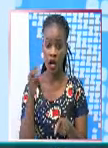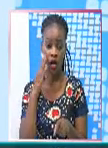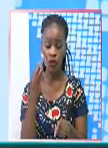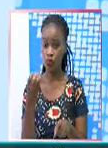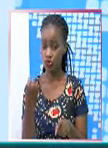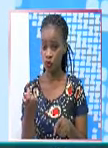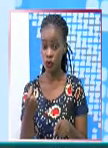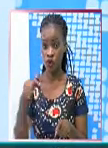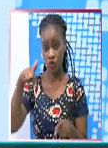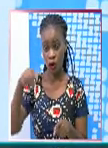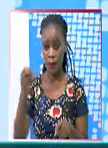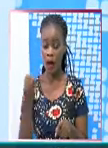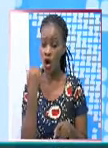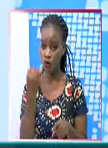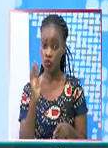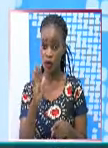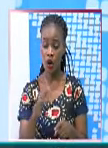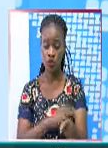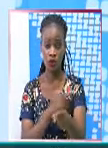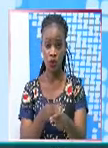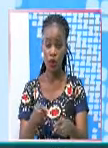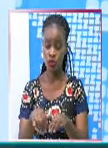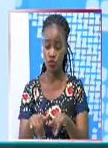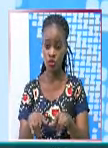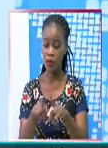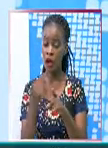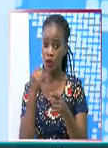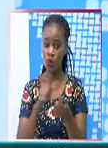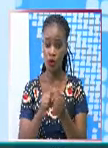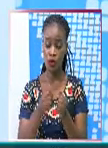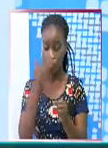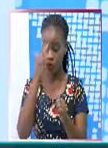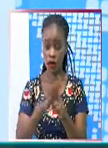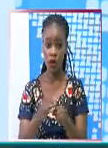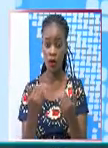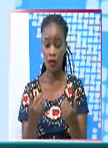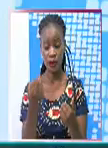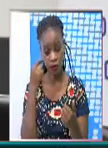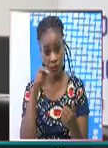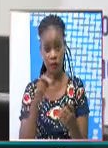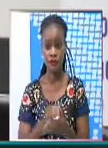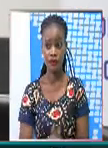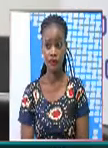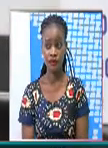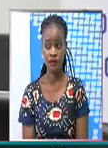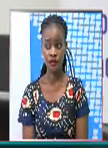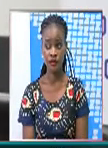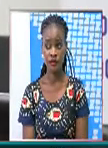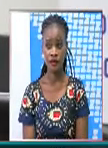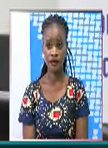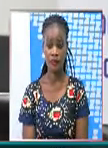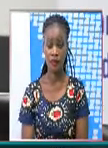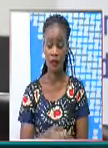nkaga mu musambu terevu musasi waffe yabadde yonge ndagane eno okolebwa era katubirabe Mulosisinkano